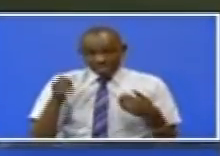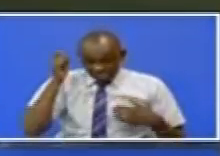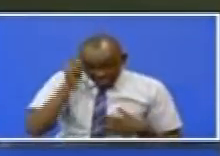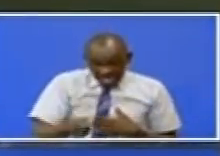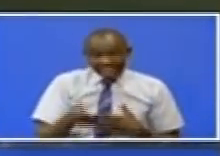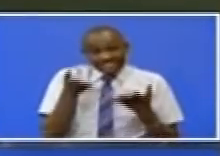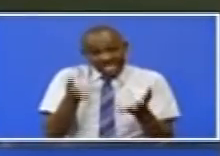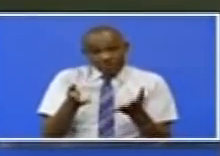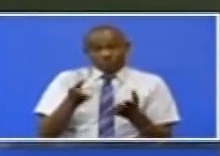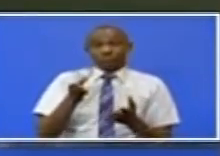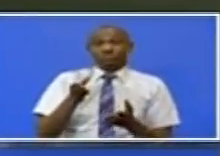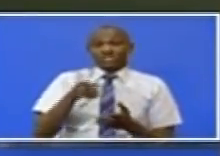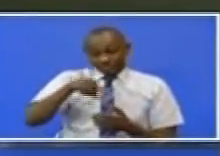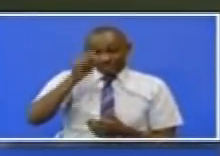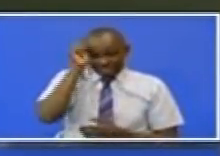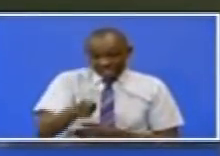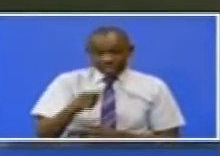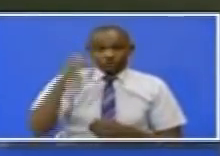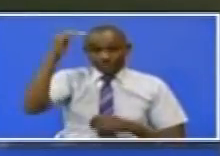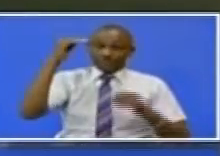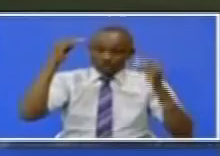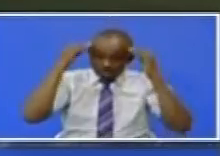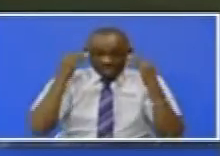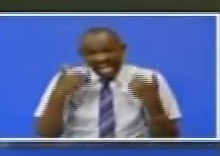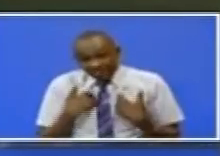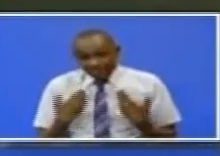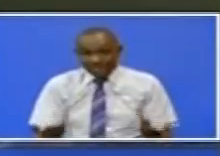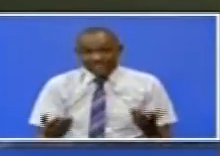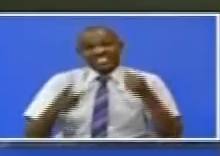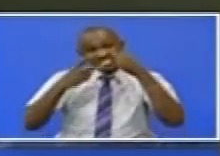of the Supreme Court is earning something like